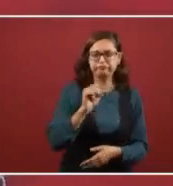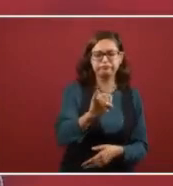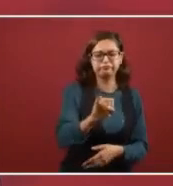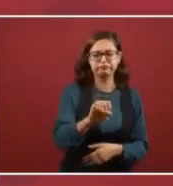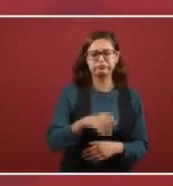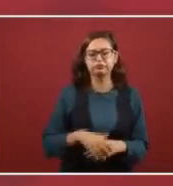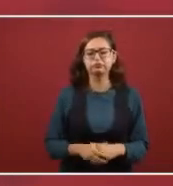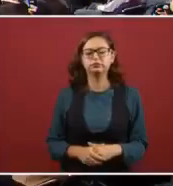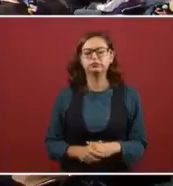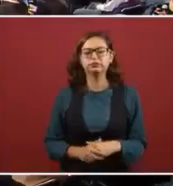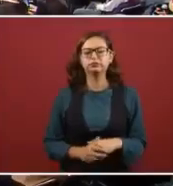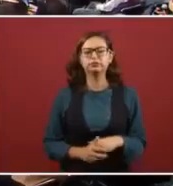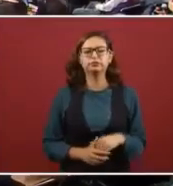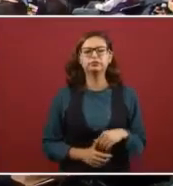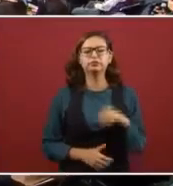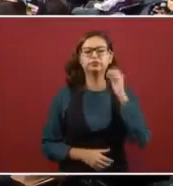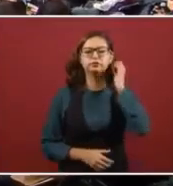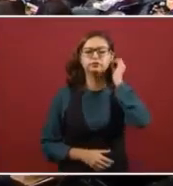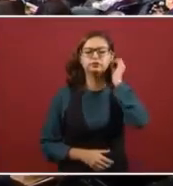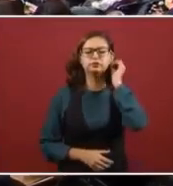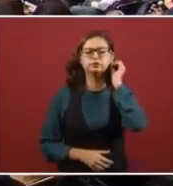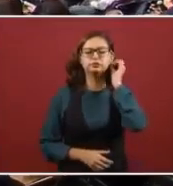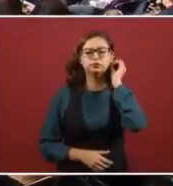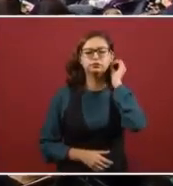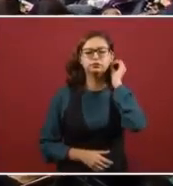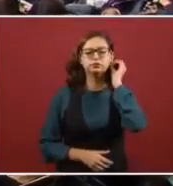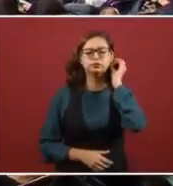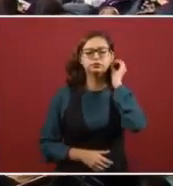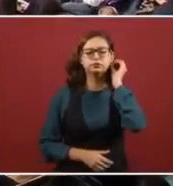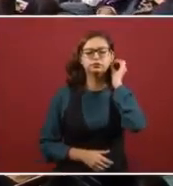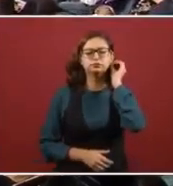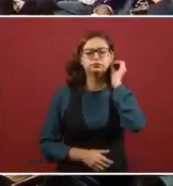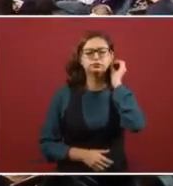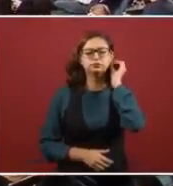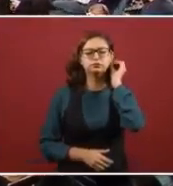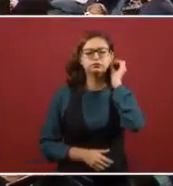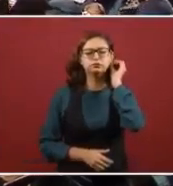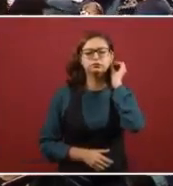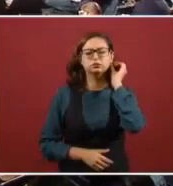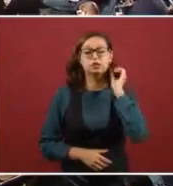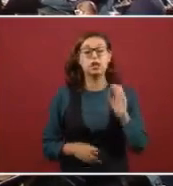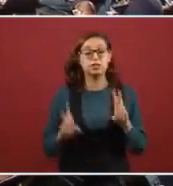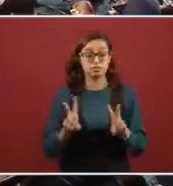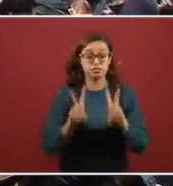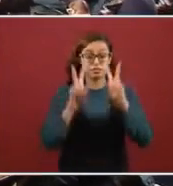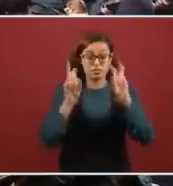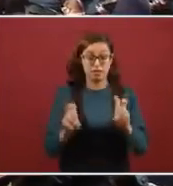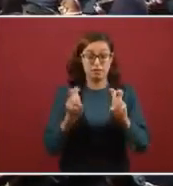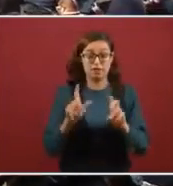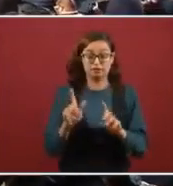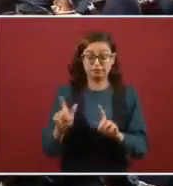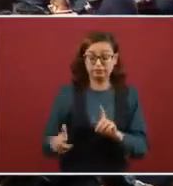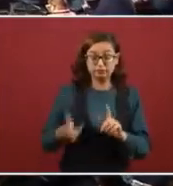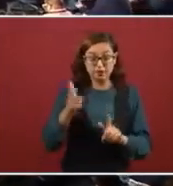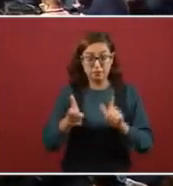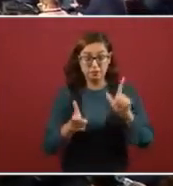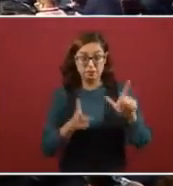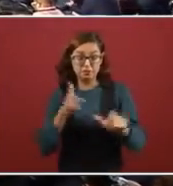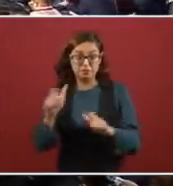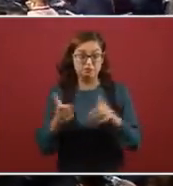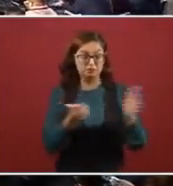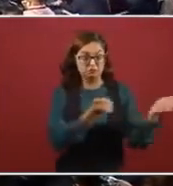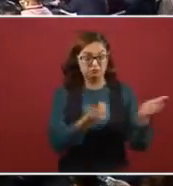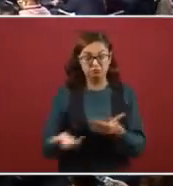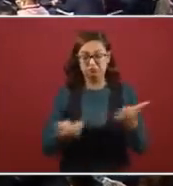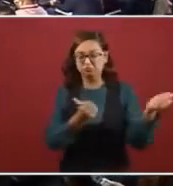Unidos. with the U.S. Sobre el tema del tráfico de armas y Regarding esta the iniciativa, presidente, ¿qué tan concluido para que illicit no se crimes and